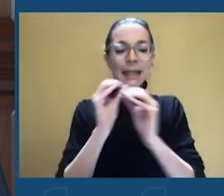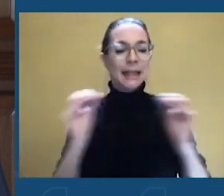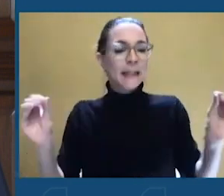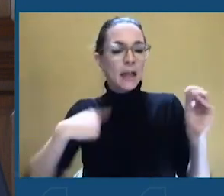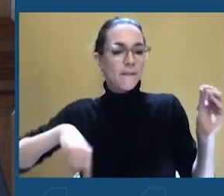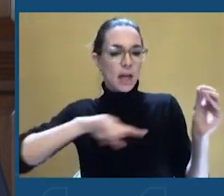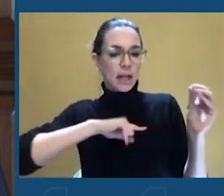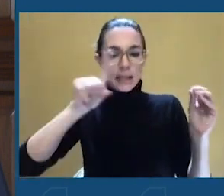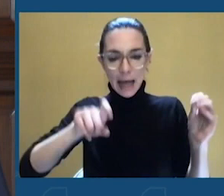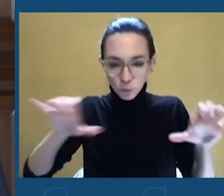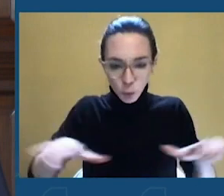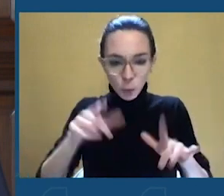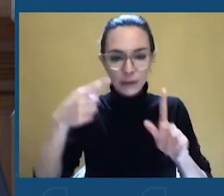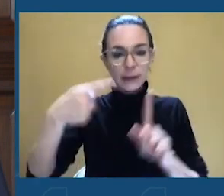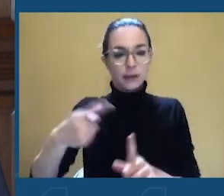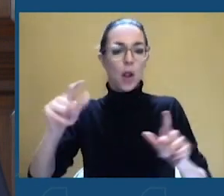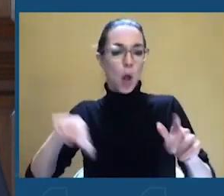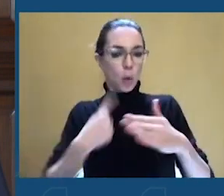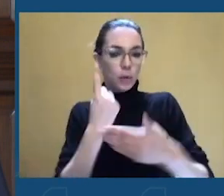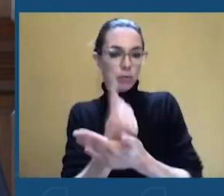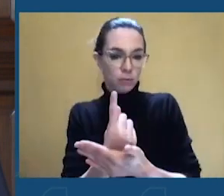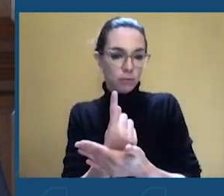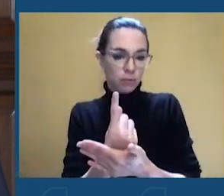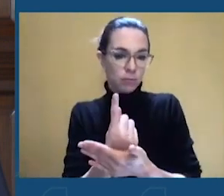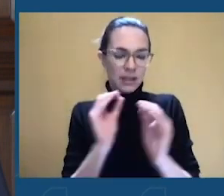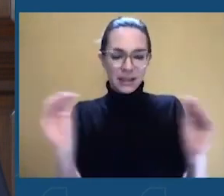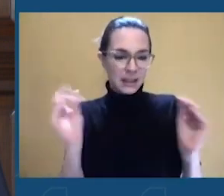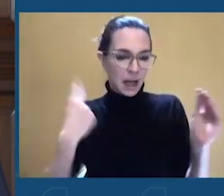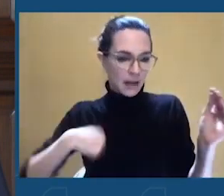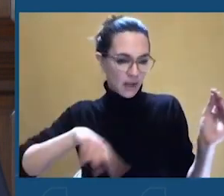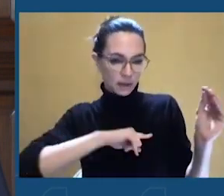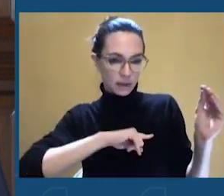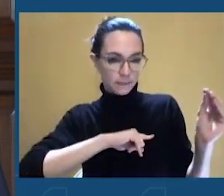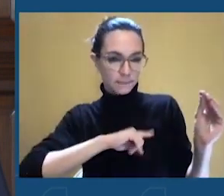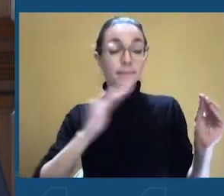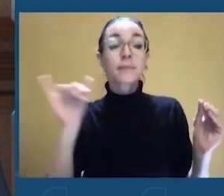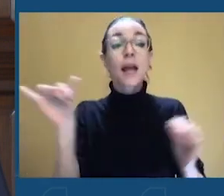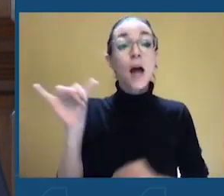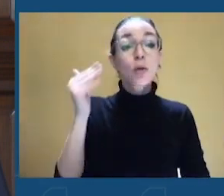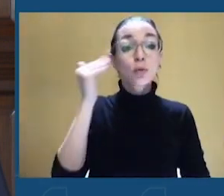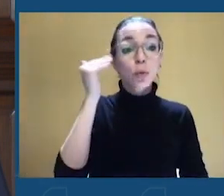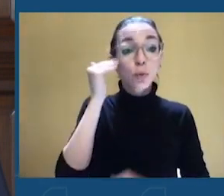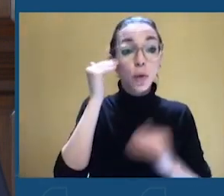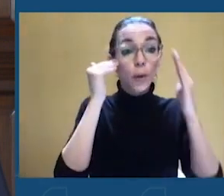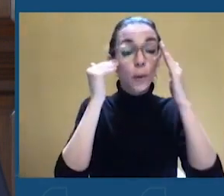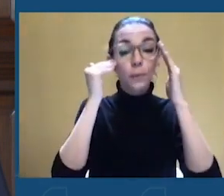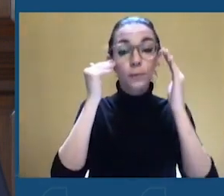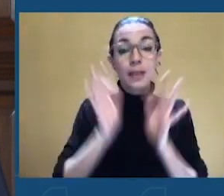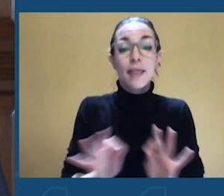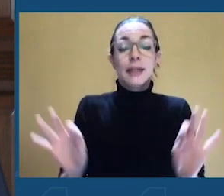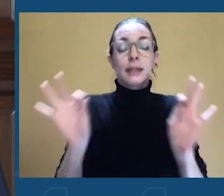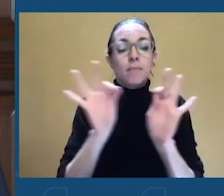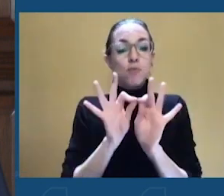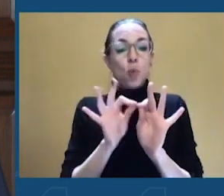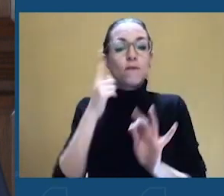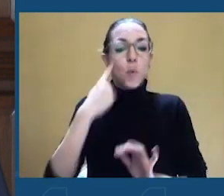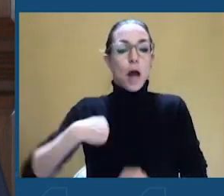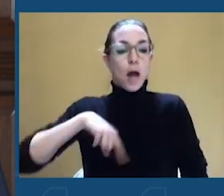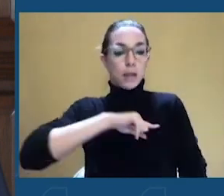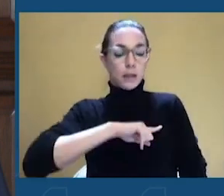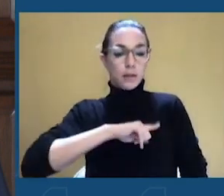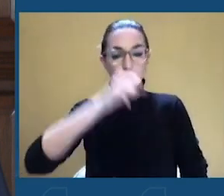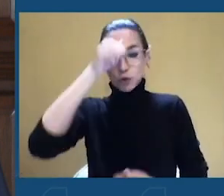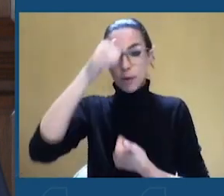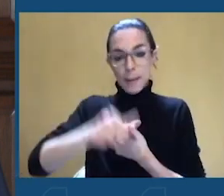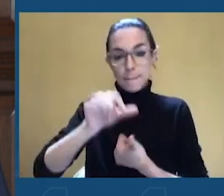None of us. I also know It's important for us to remember that